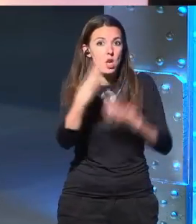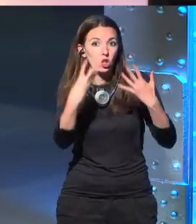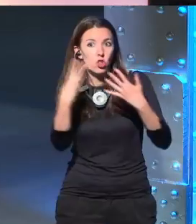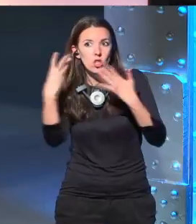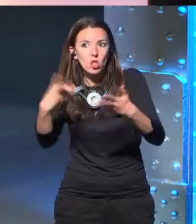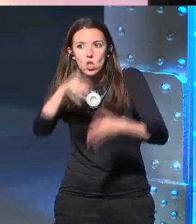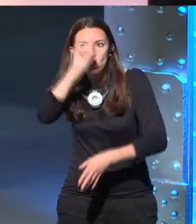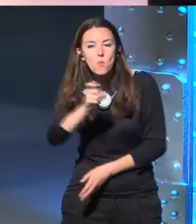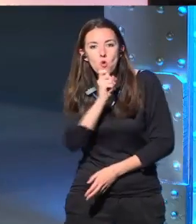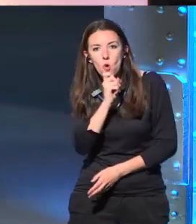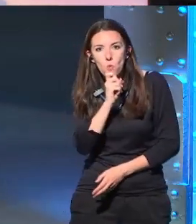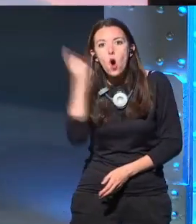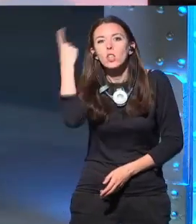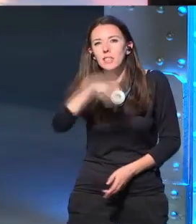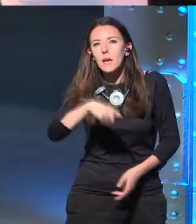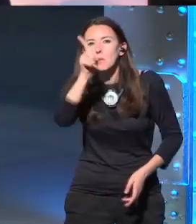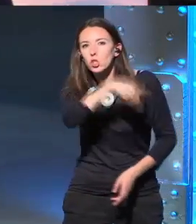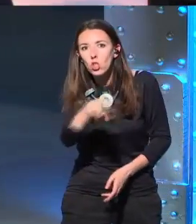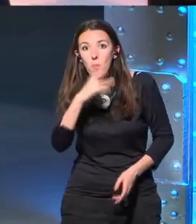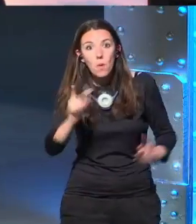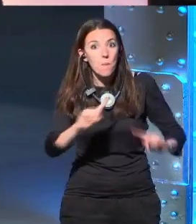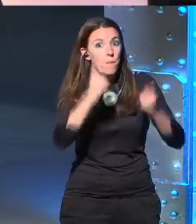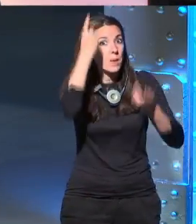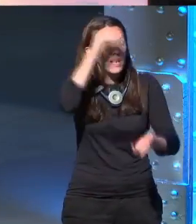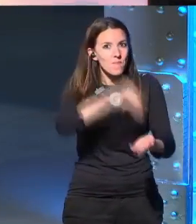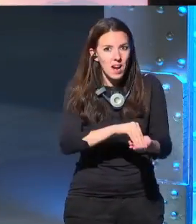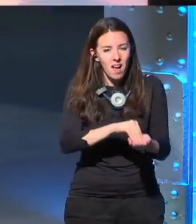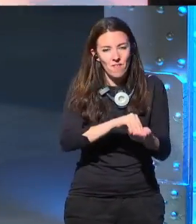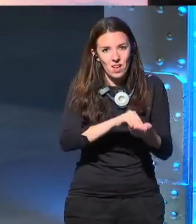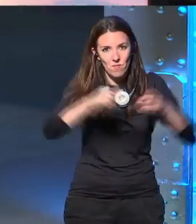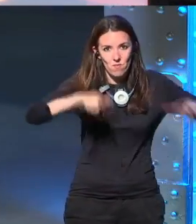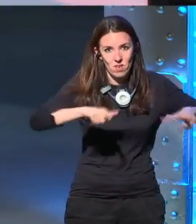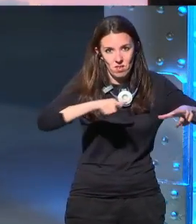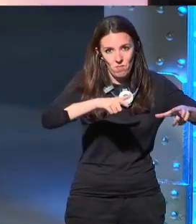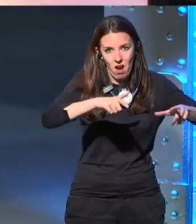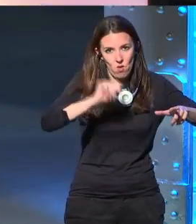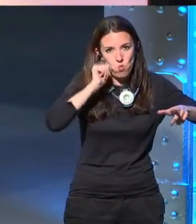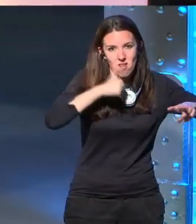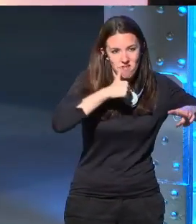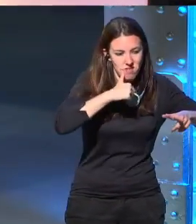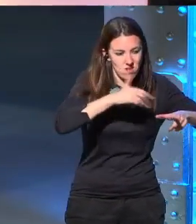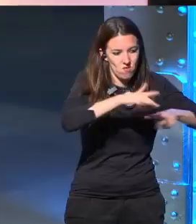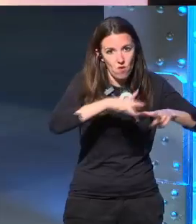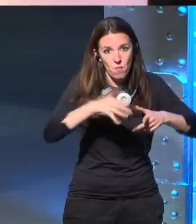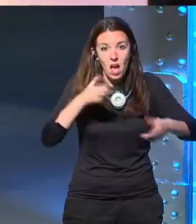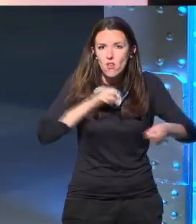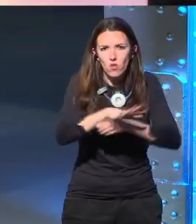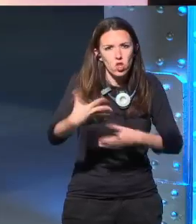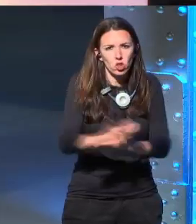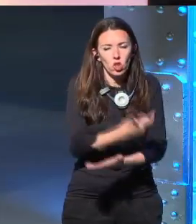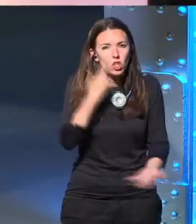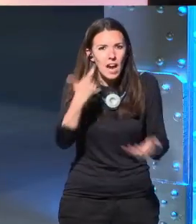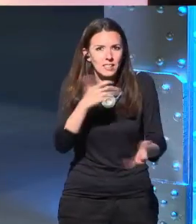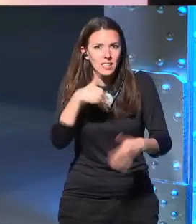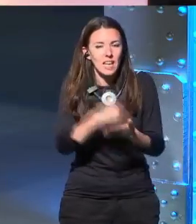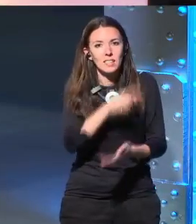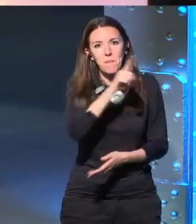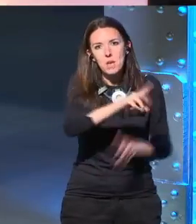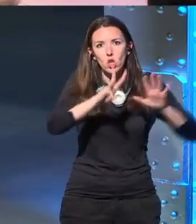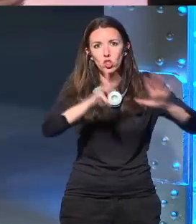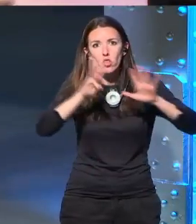until 1810. Or we know it because for the first time we'll have in Spain the Tabula Lucana. So that image that had an influence over